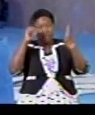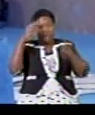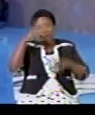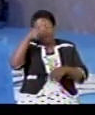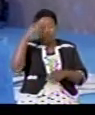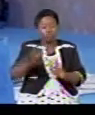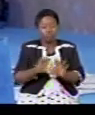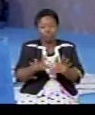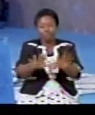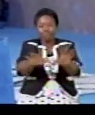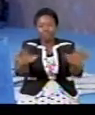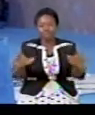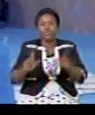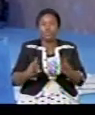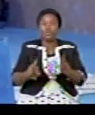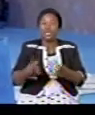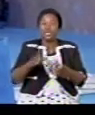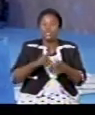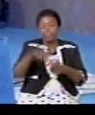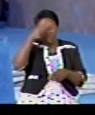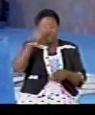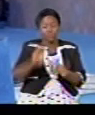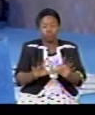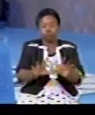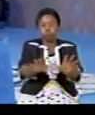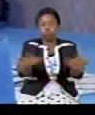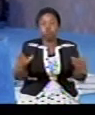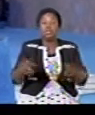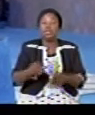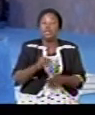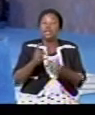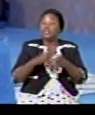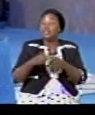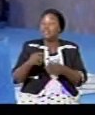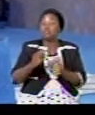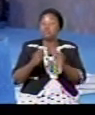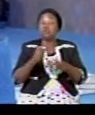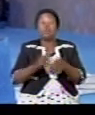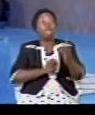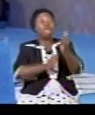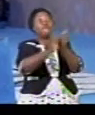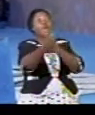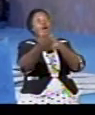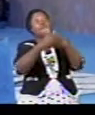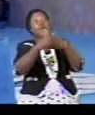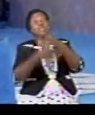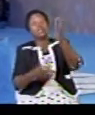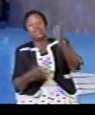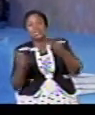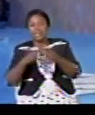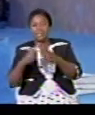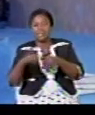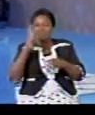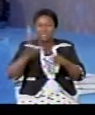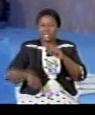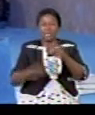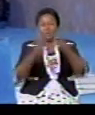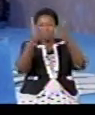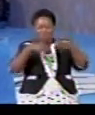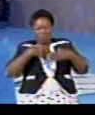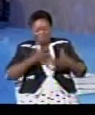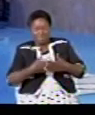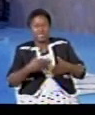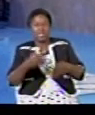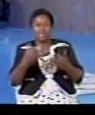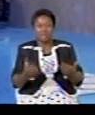press because of the crowd. Even if you are the far back and then you are not able to come near